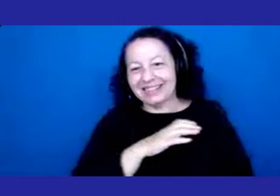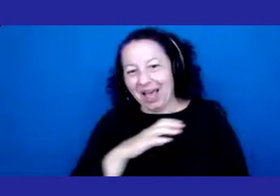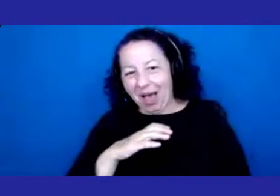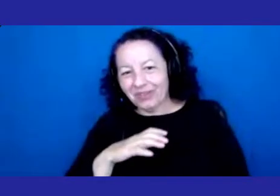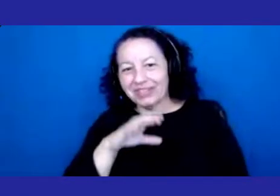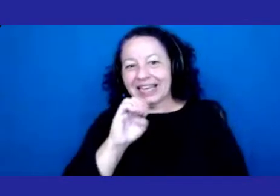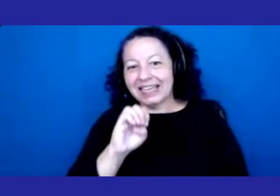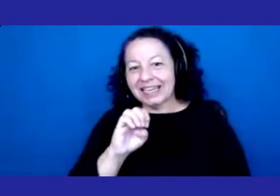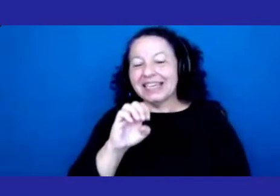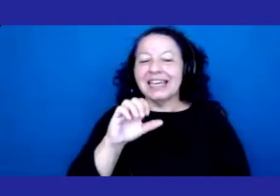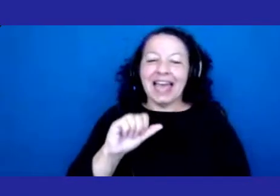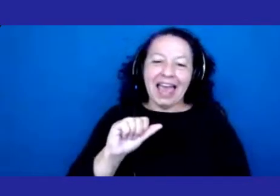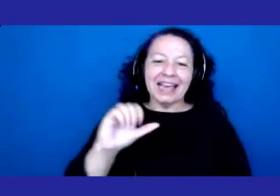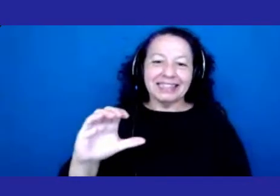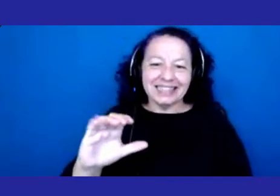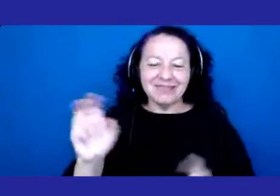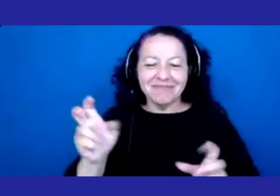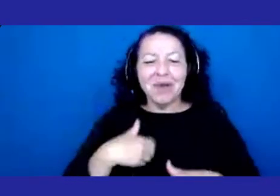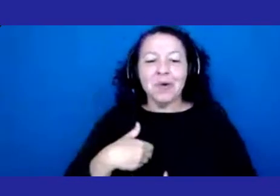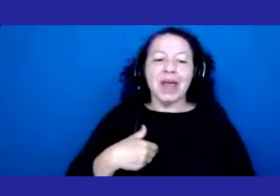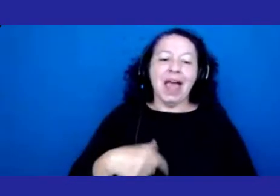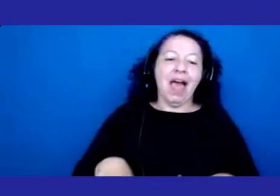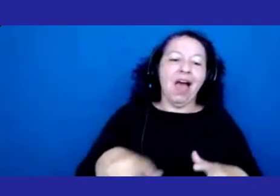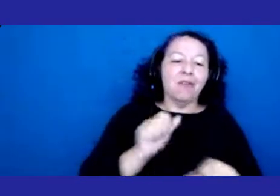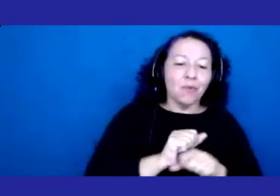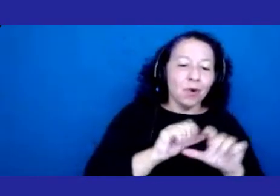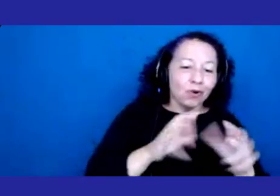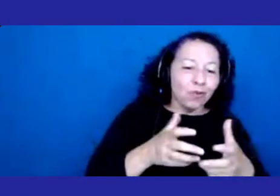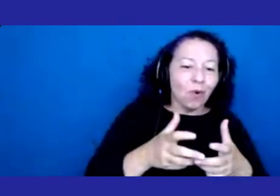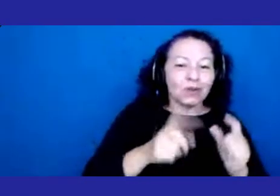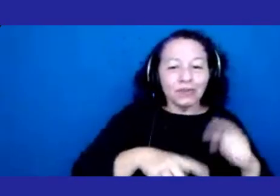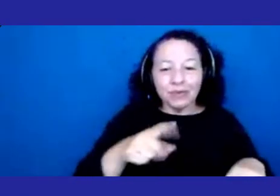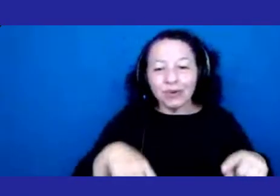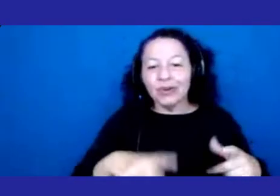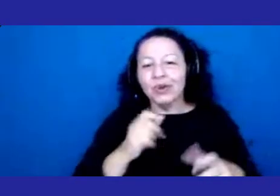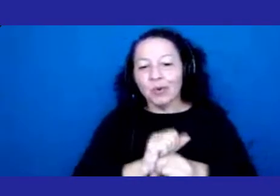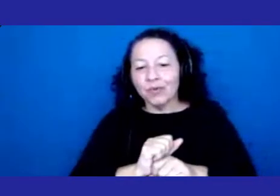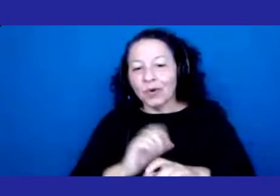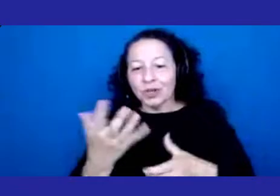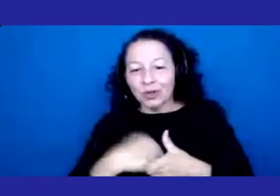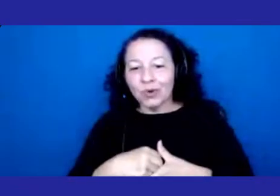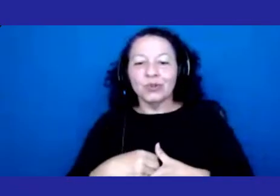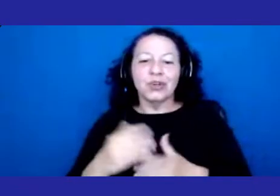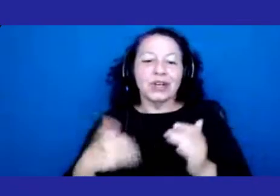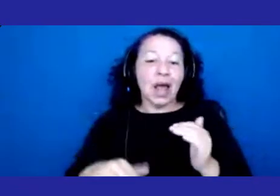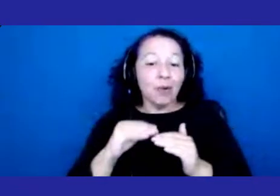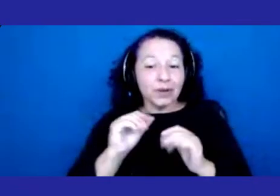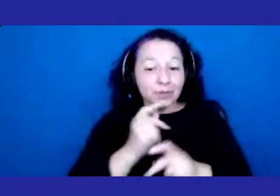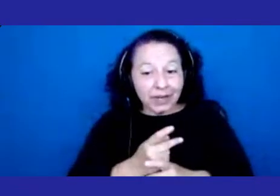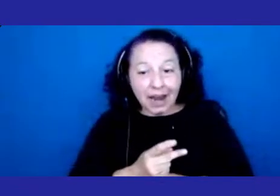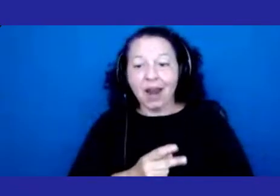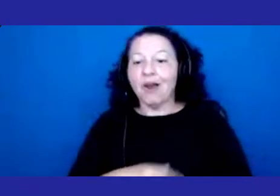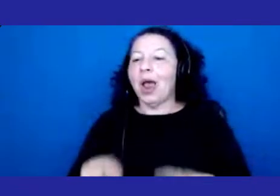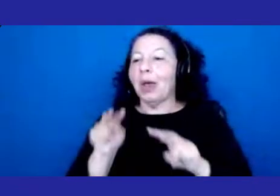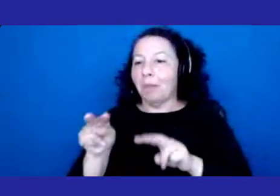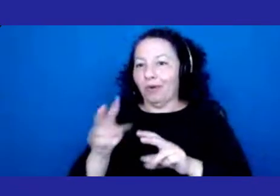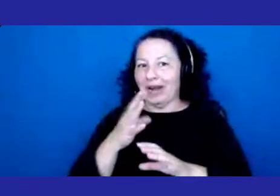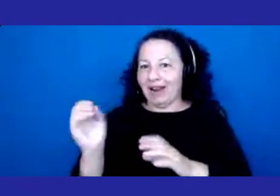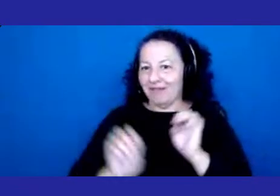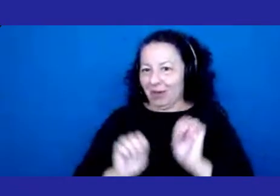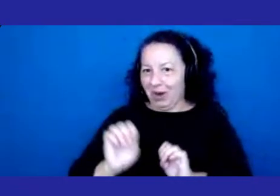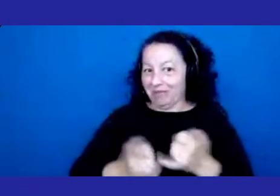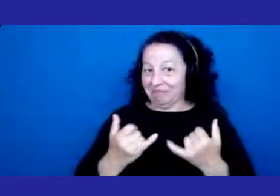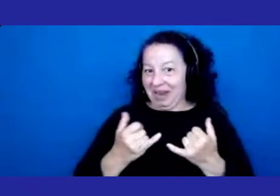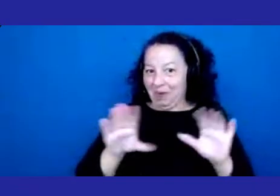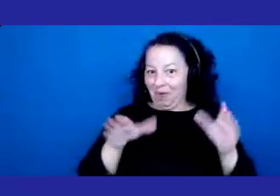Workplace Inclusion, the Equity of Care, and monitoring and evaluation. And today we're going to be focused on some data from